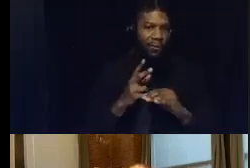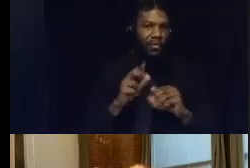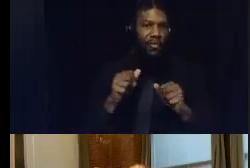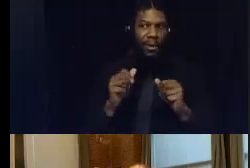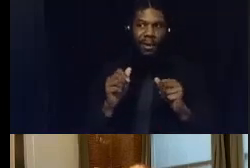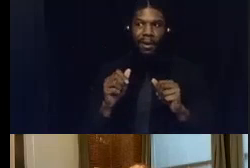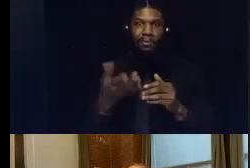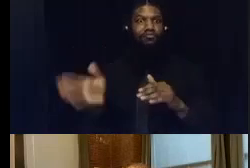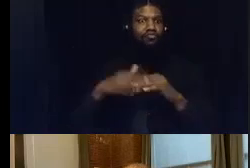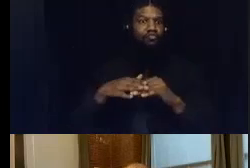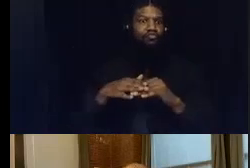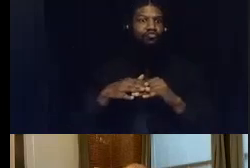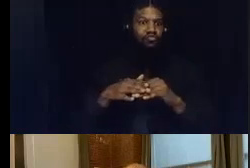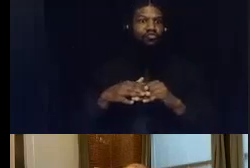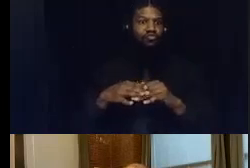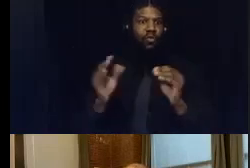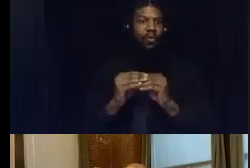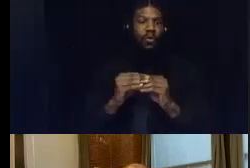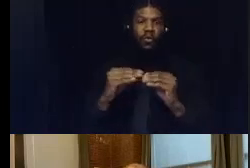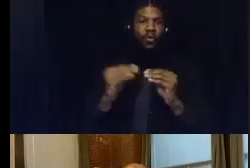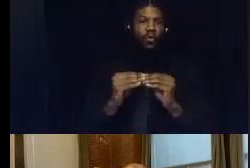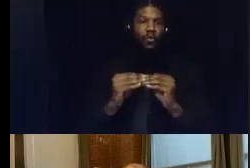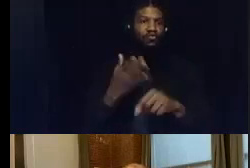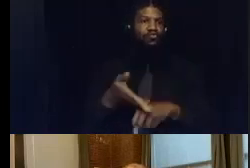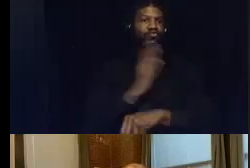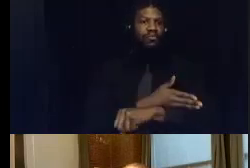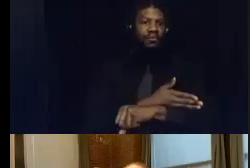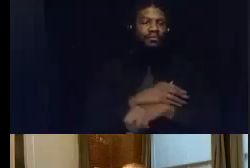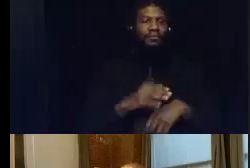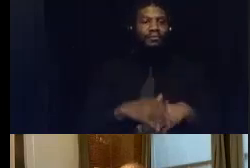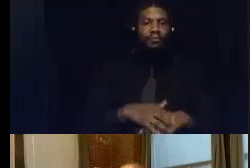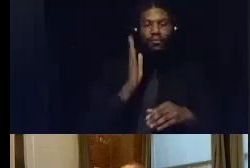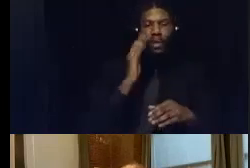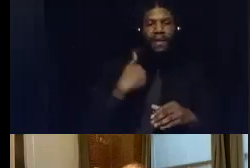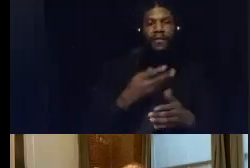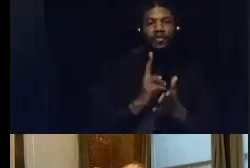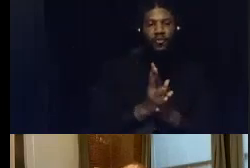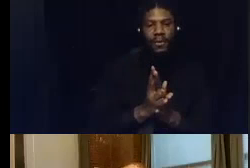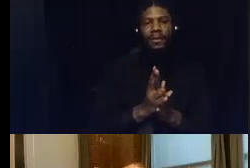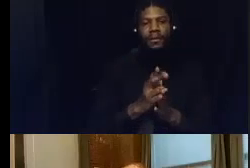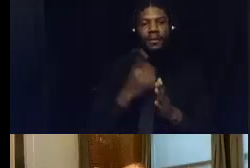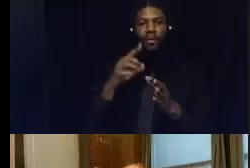make bridges between the 5 fragments that you heard.